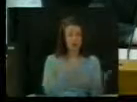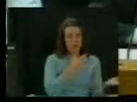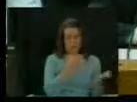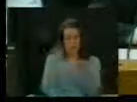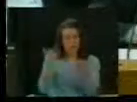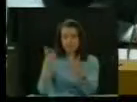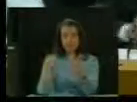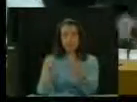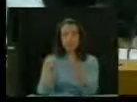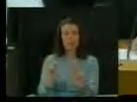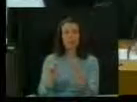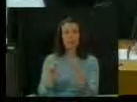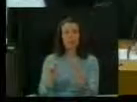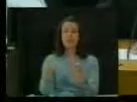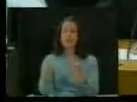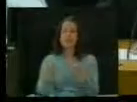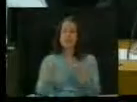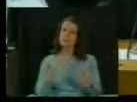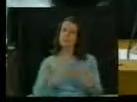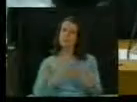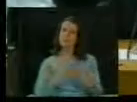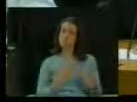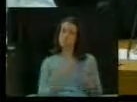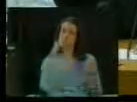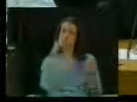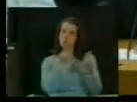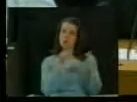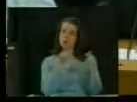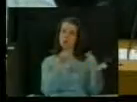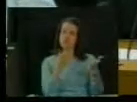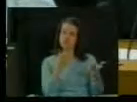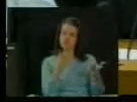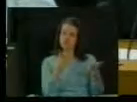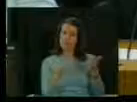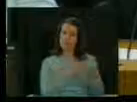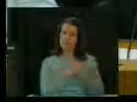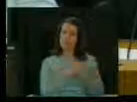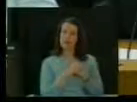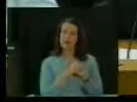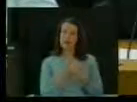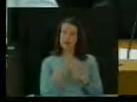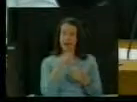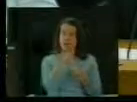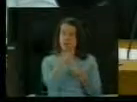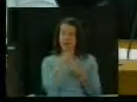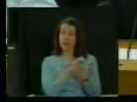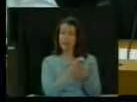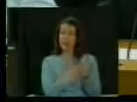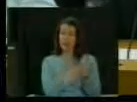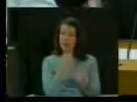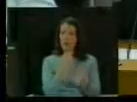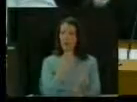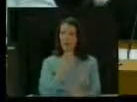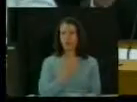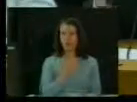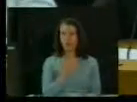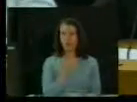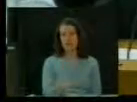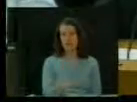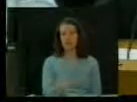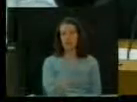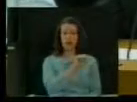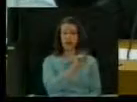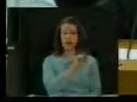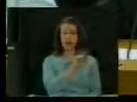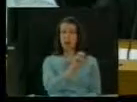citizens who, for the most part, have agreed to serve in this manner, and who I believe, for the most part, would be willing to do this. Now, Commissioner